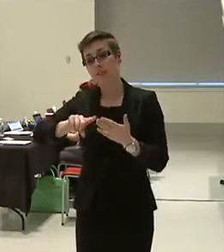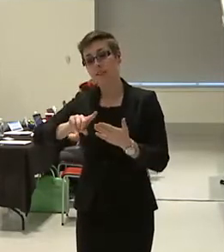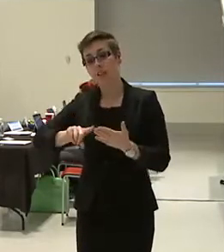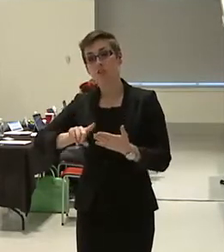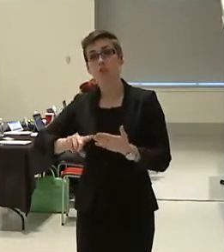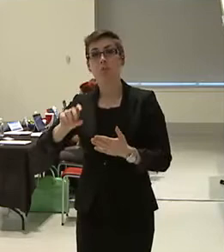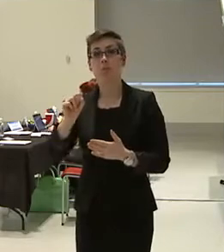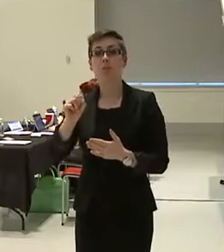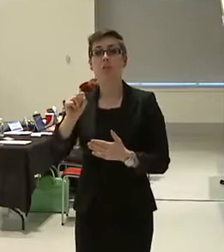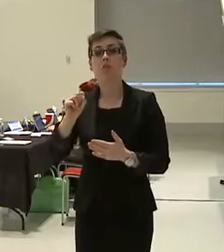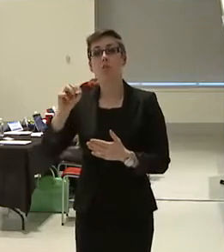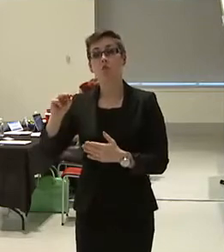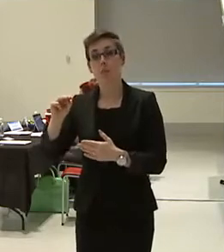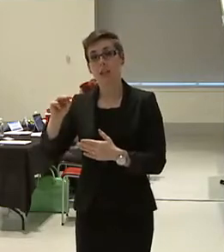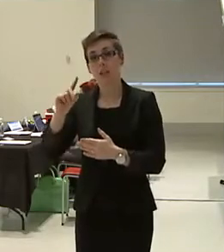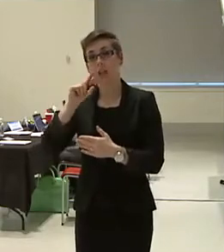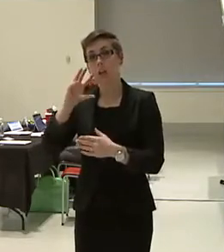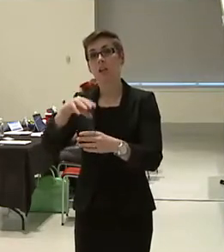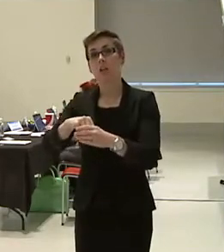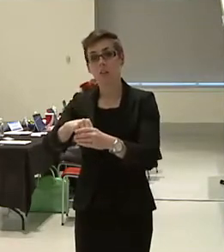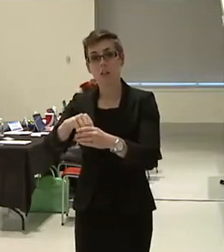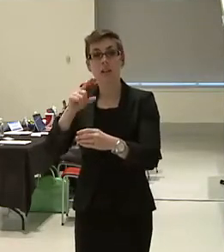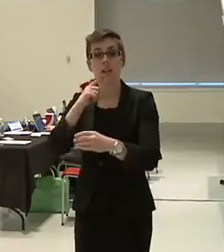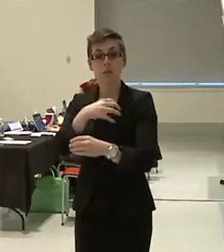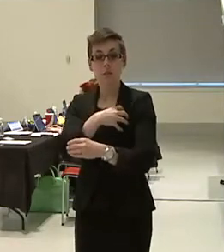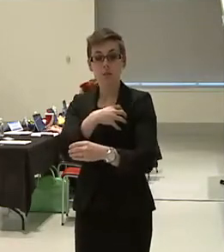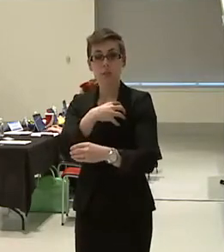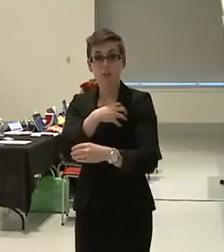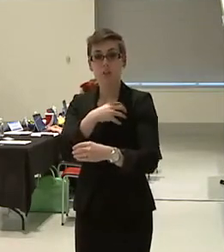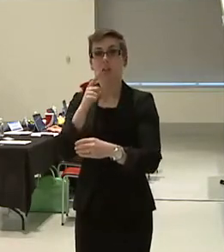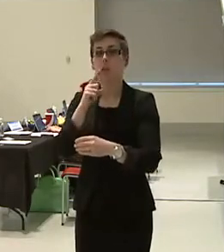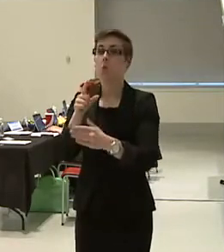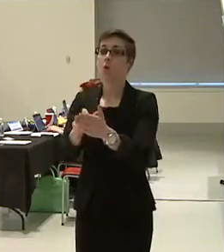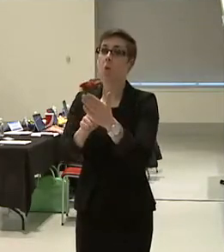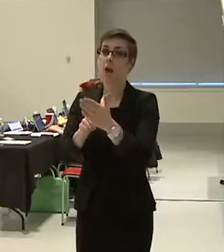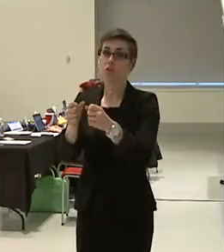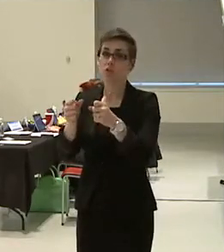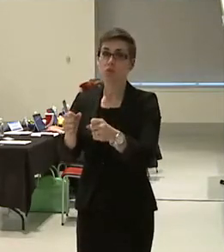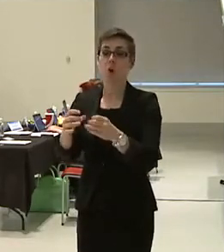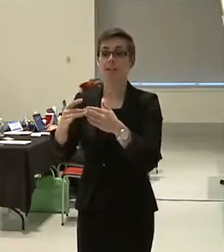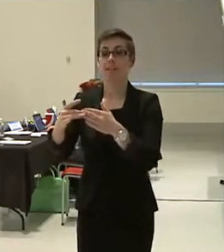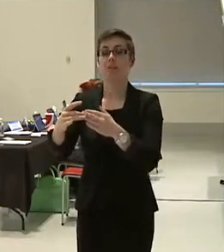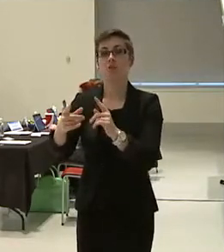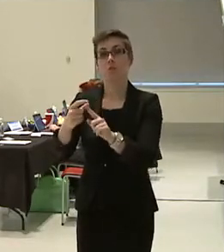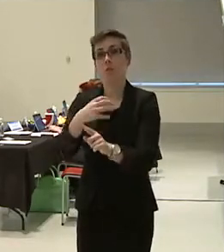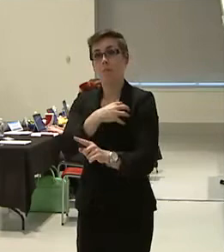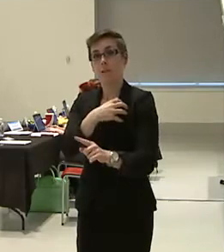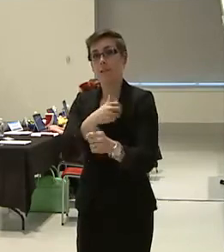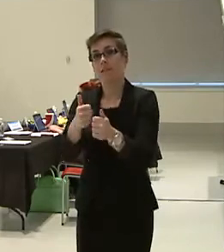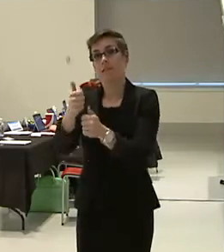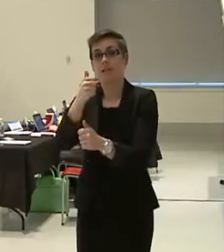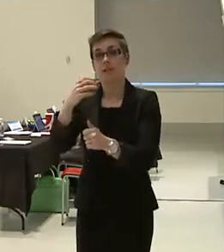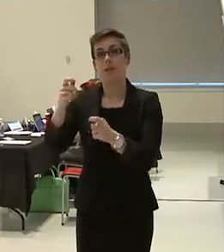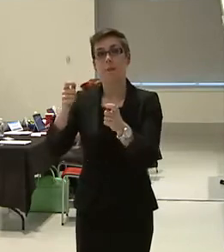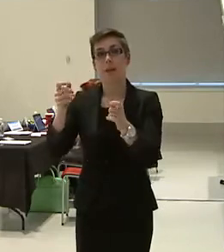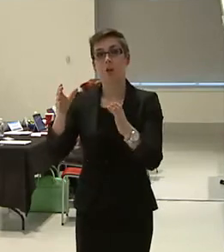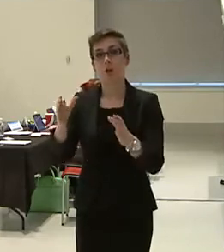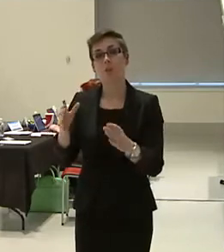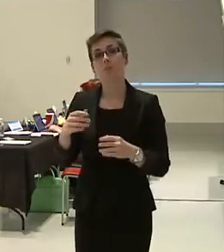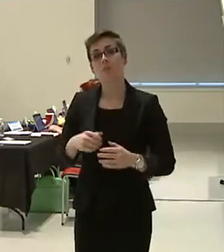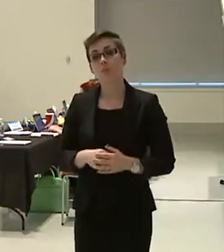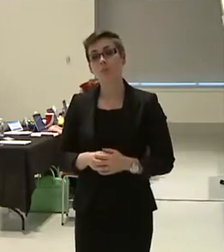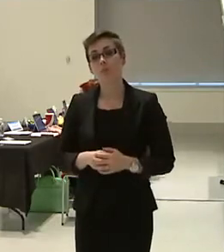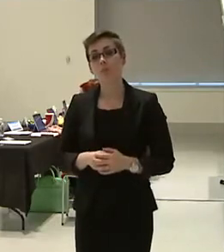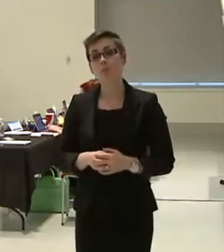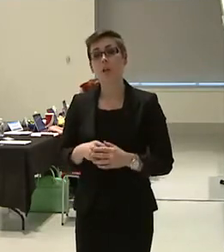media integration in the police agency takes strong leadership from police commanders. Basically, lead, follow, or get